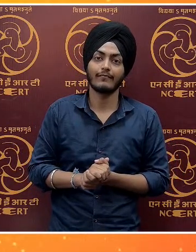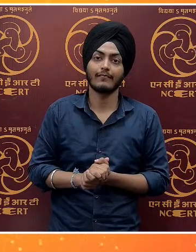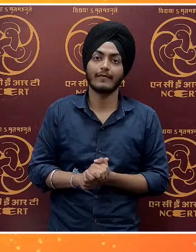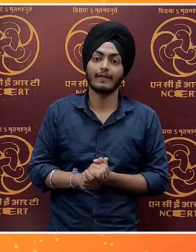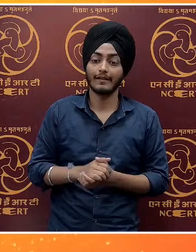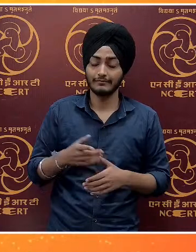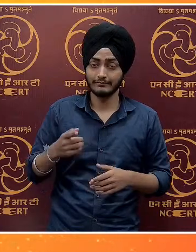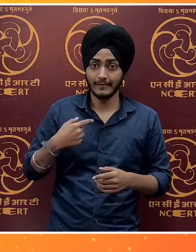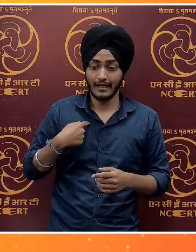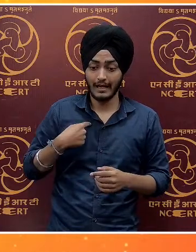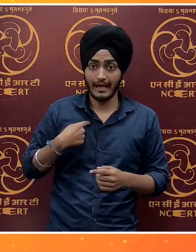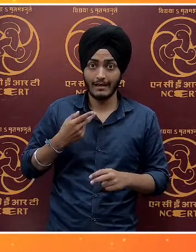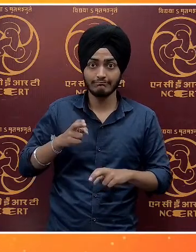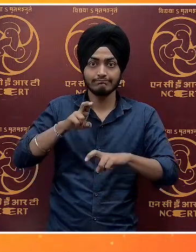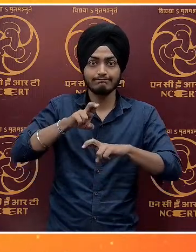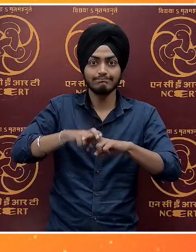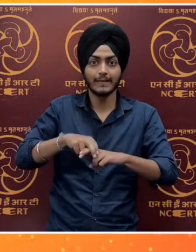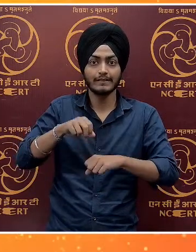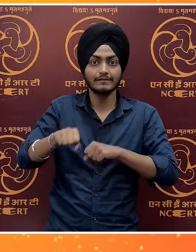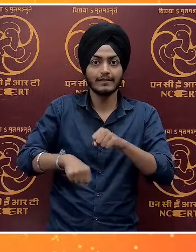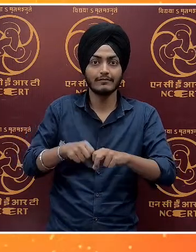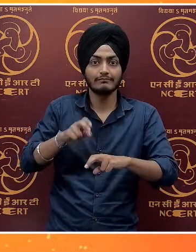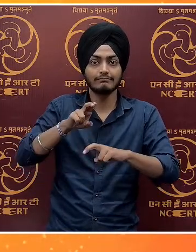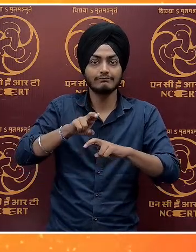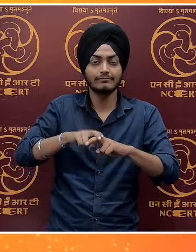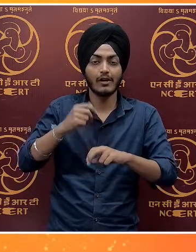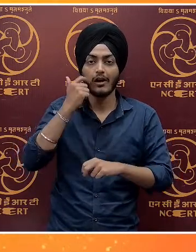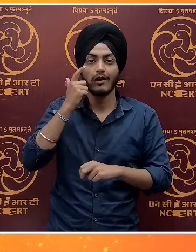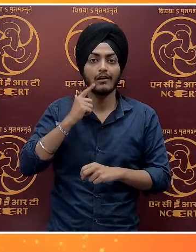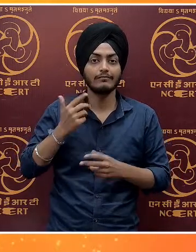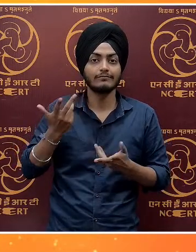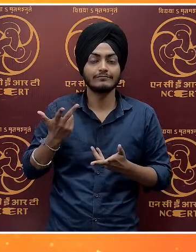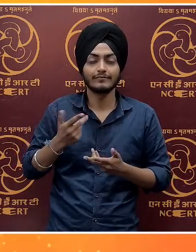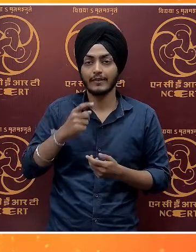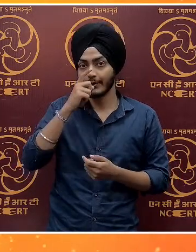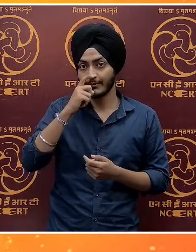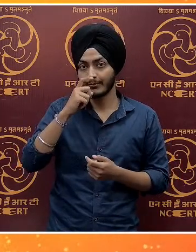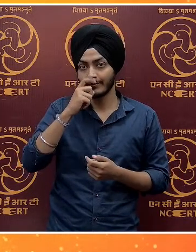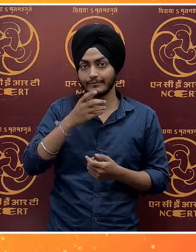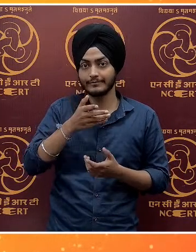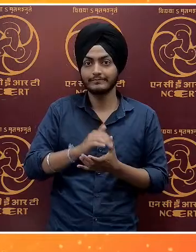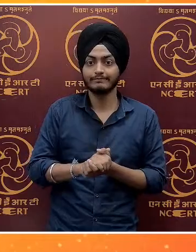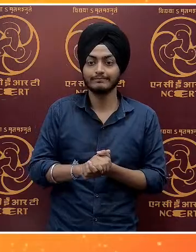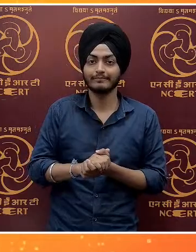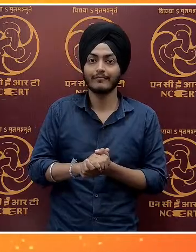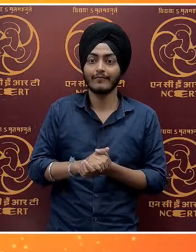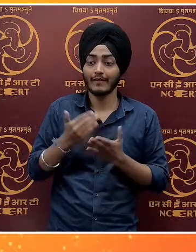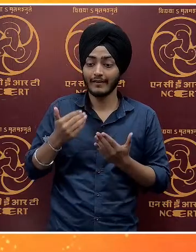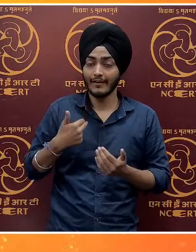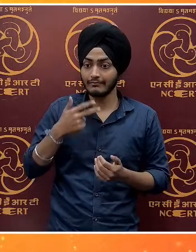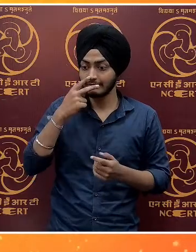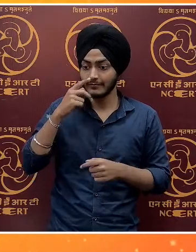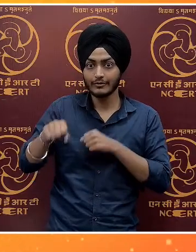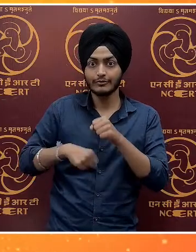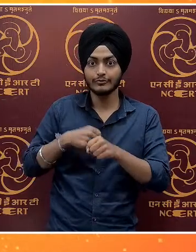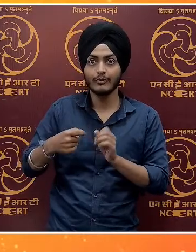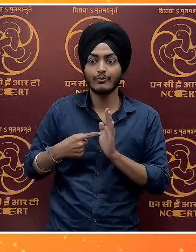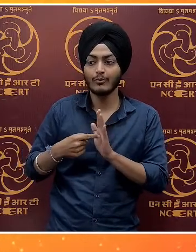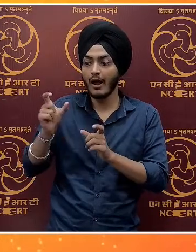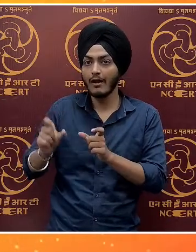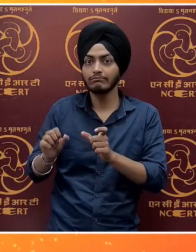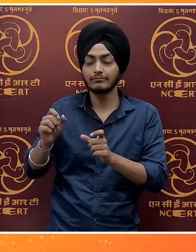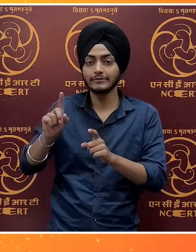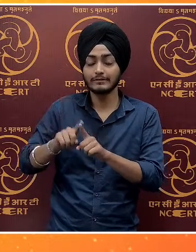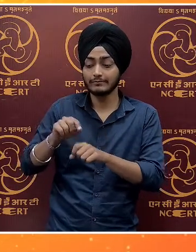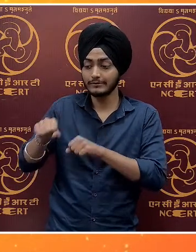seat is blue in color. Again, we are defining the characteristics of the bicycle. The